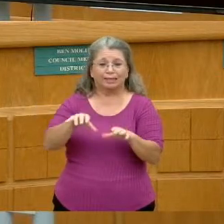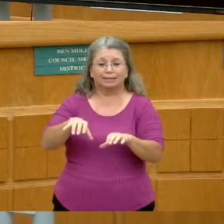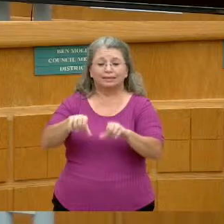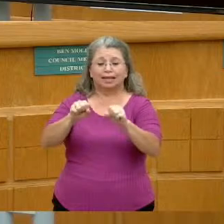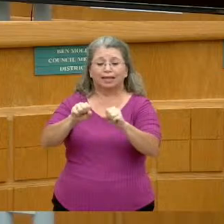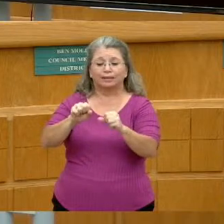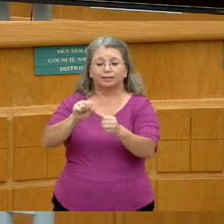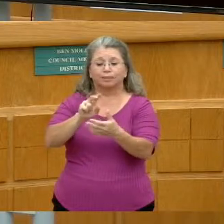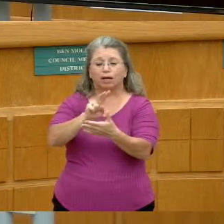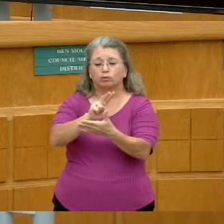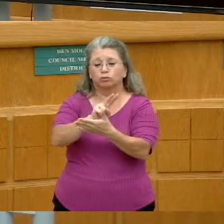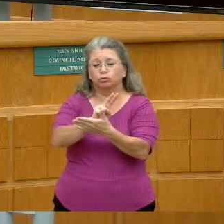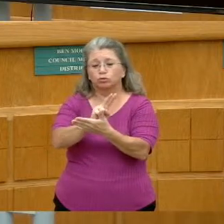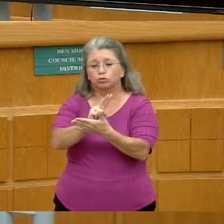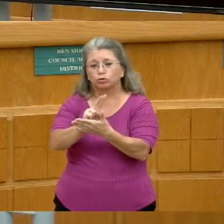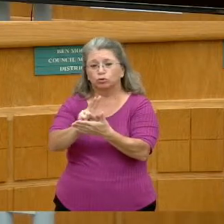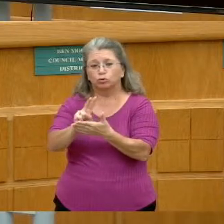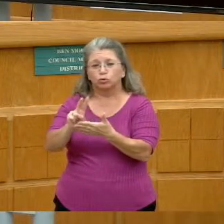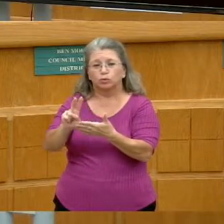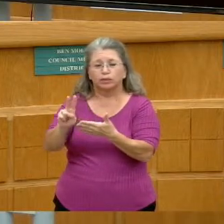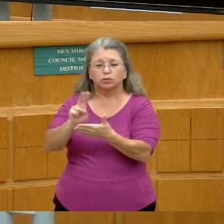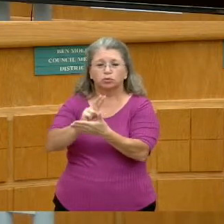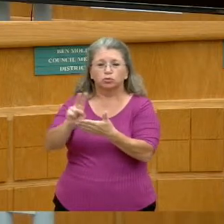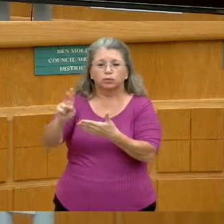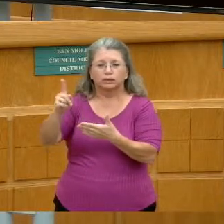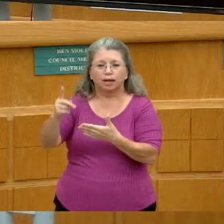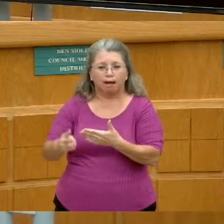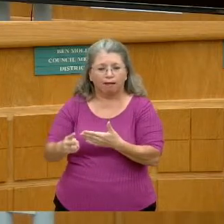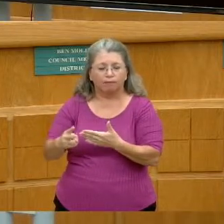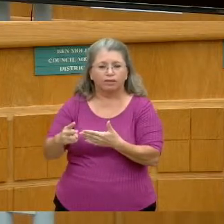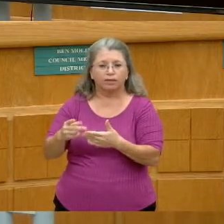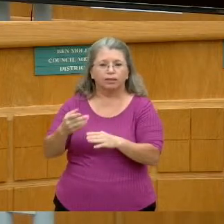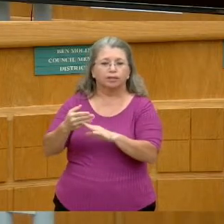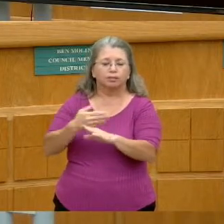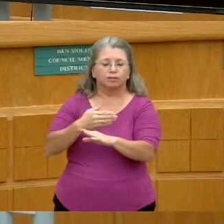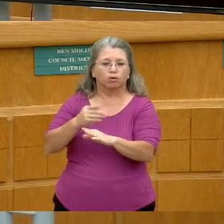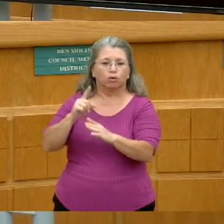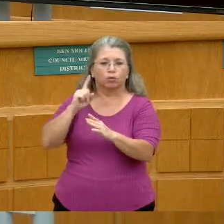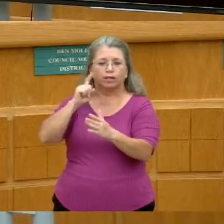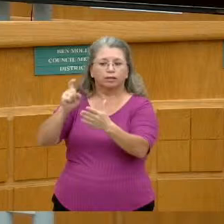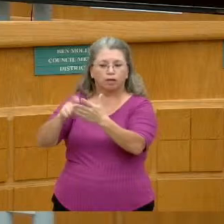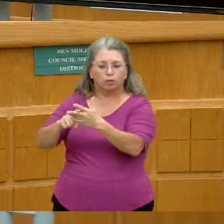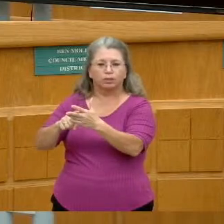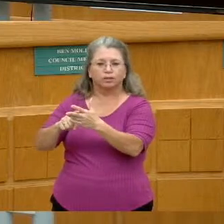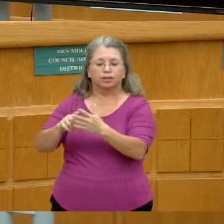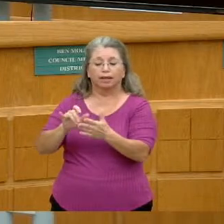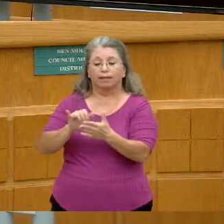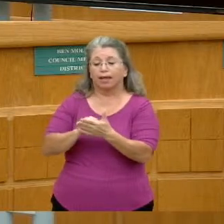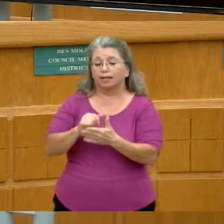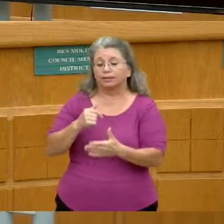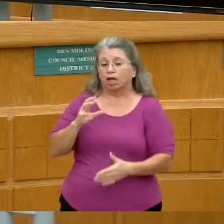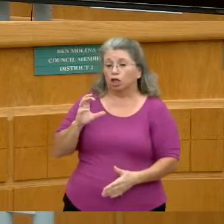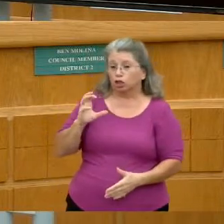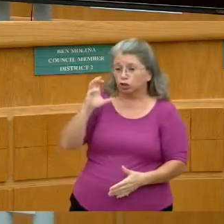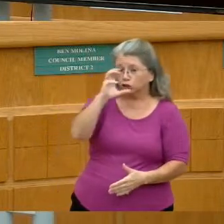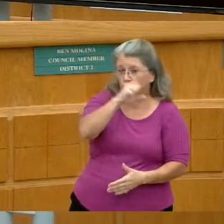weeks before the peak is hit. And that's assuming that last Friday we went from a transmission rate of 3.1 to